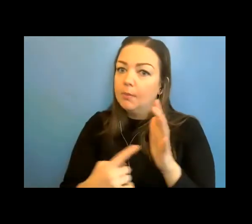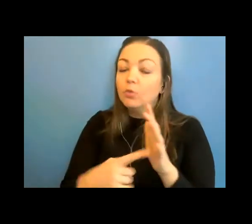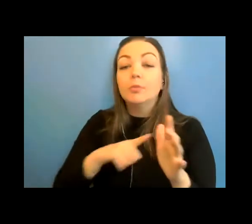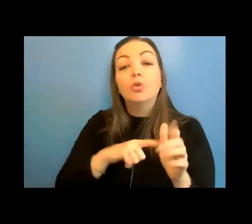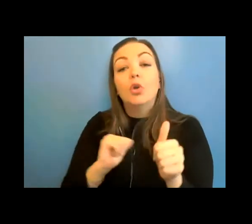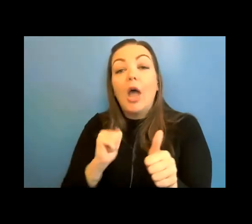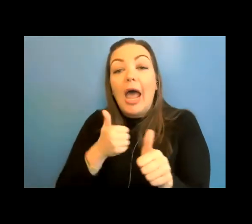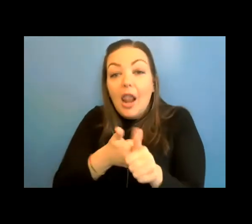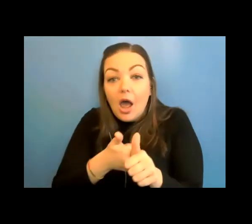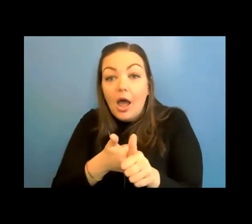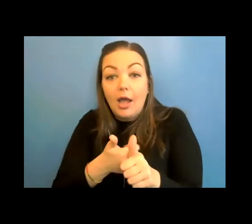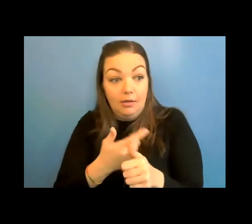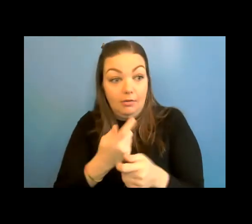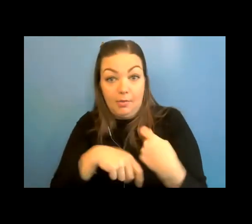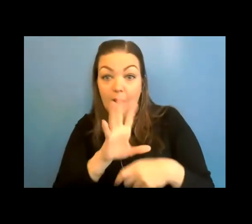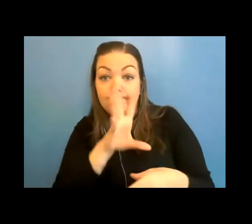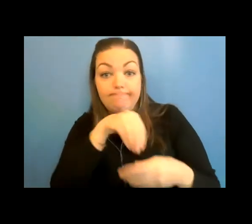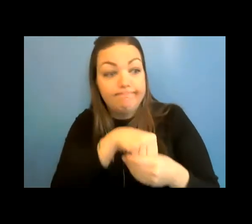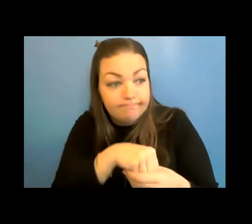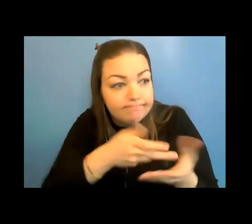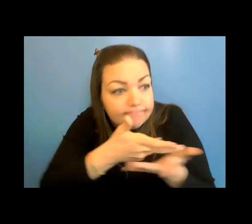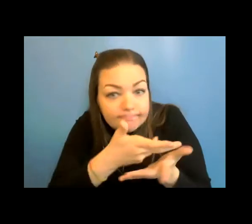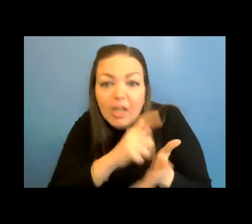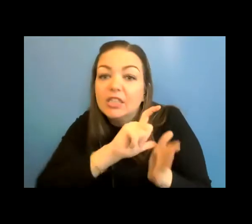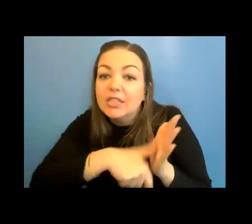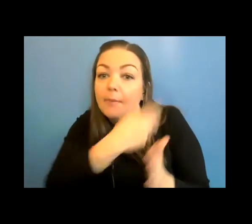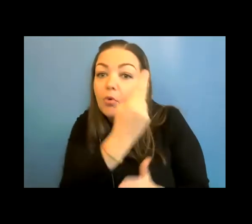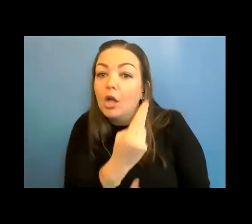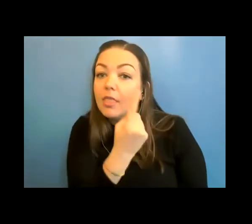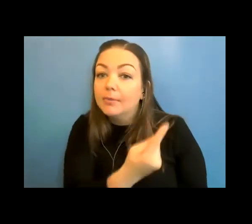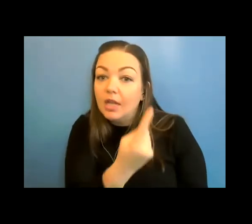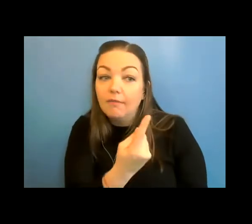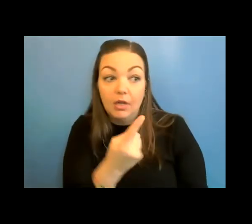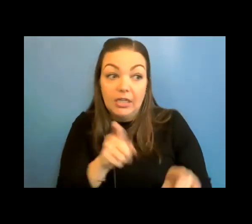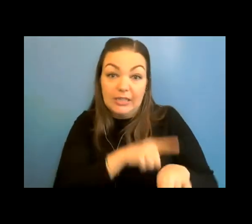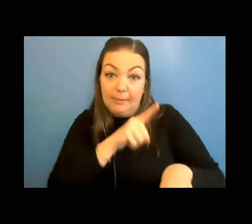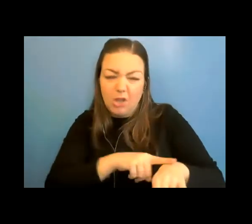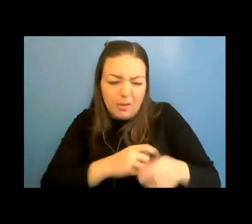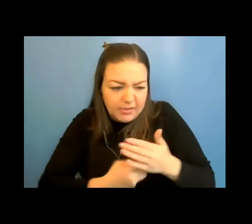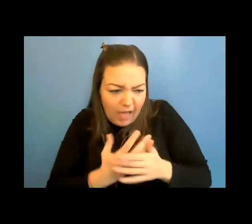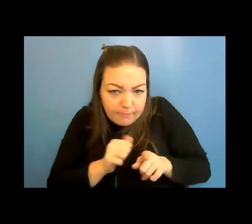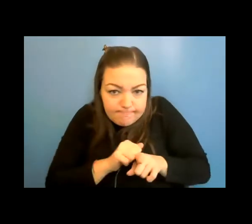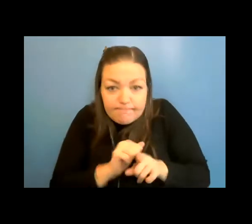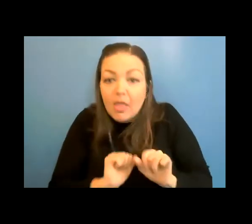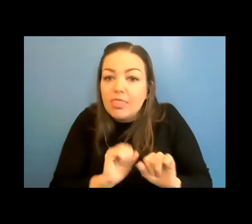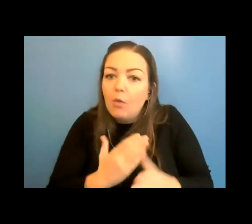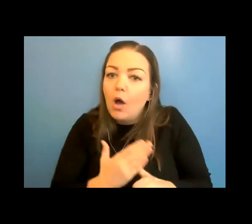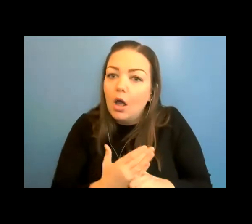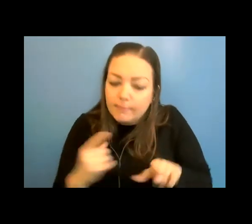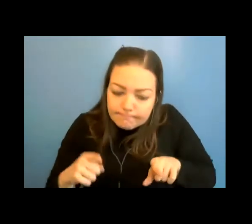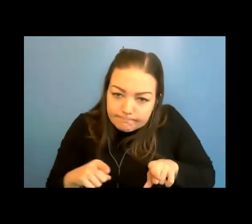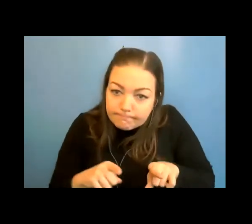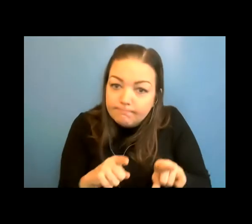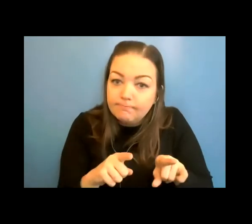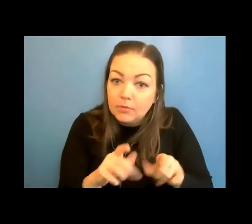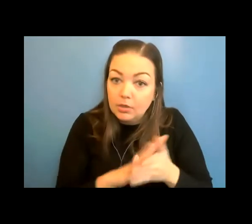audiences and getting to talk to disabled artists when their work is still in development, so that people can learn best about how their